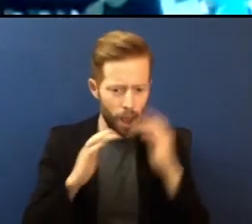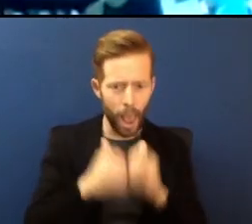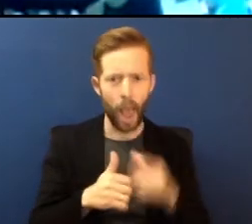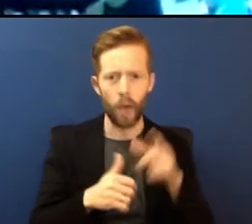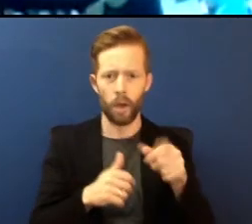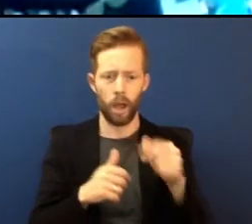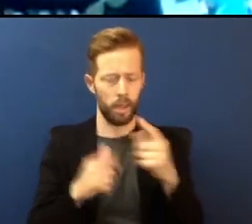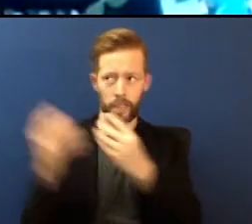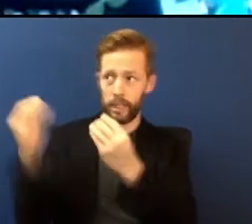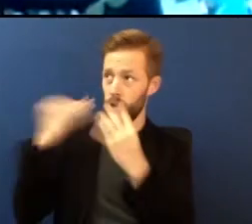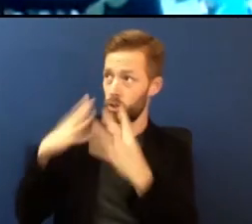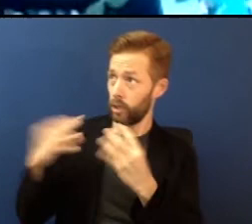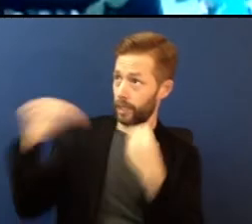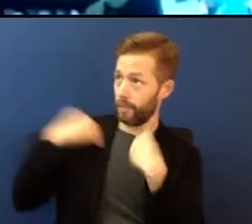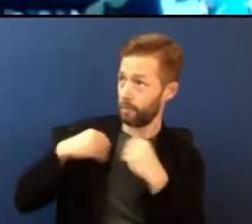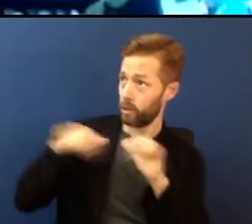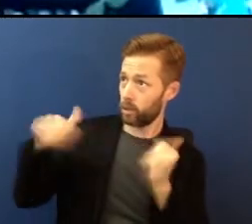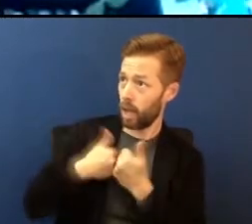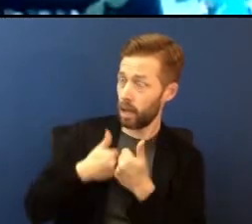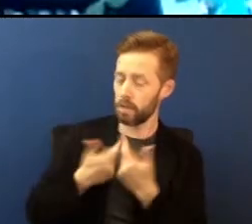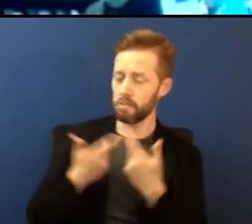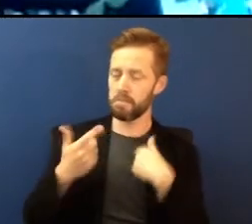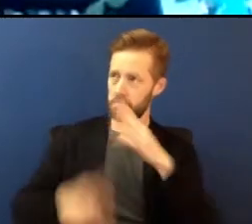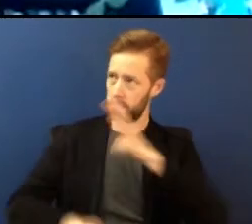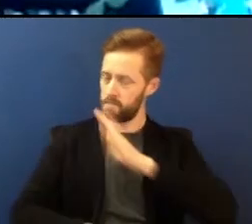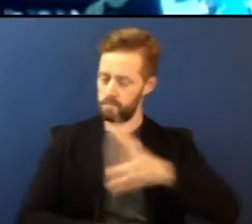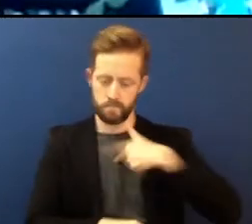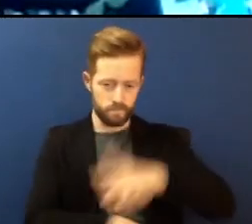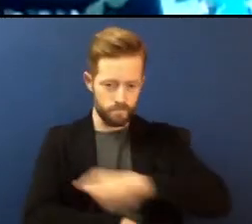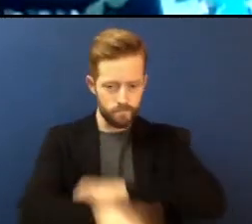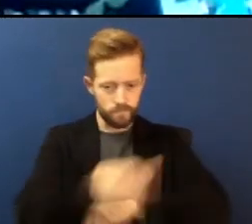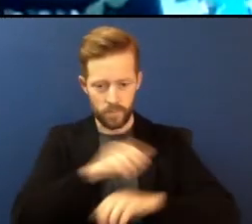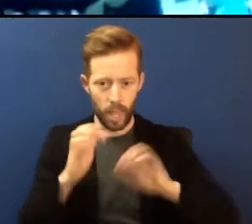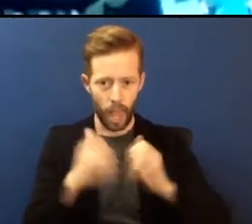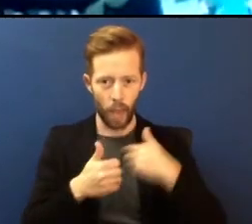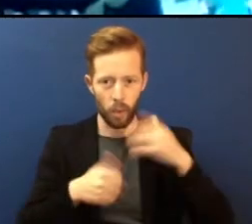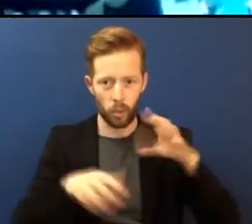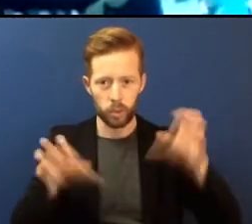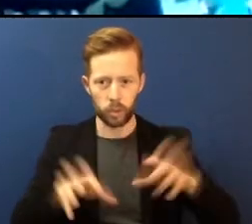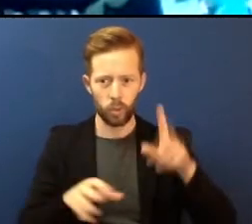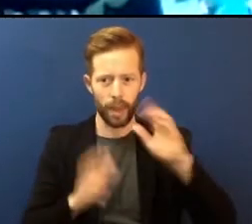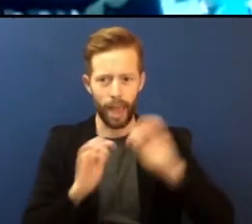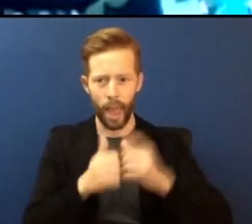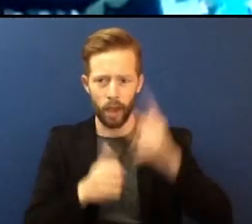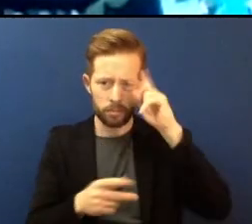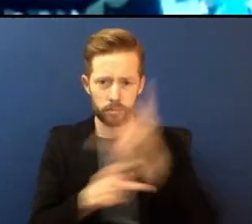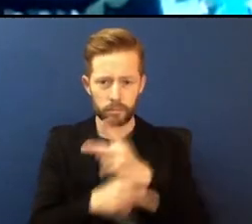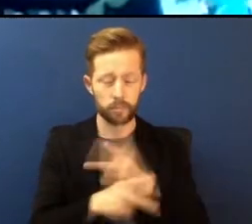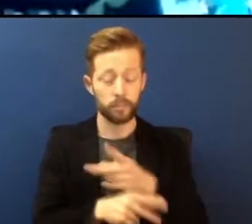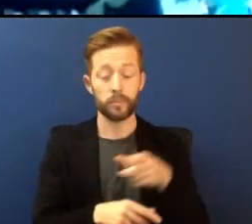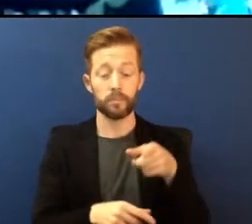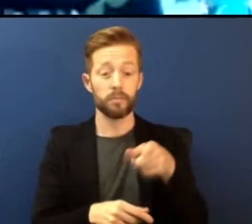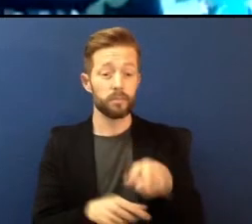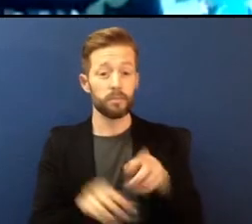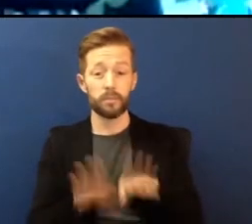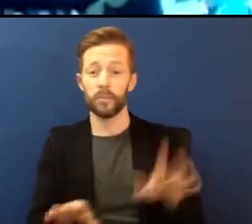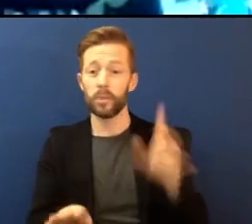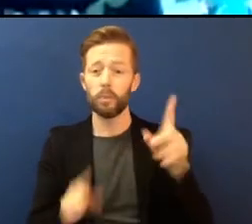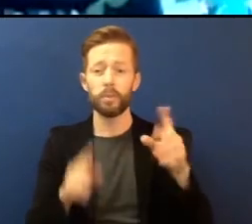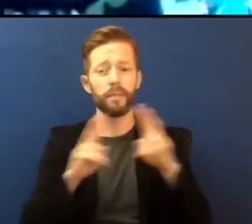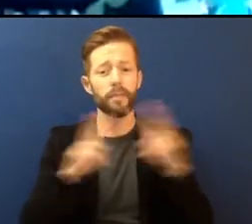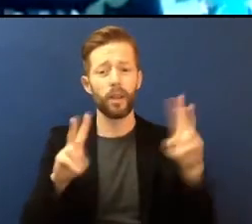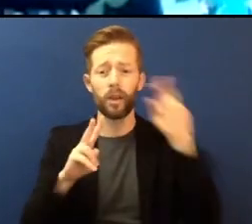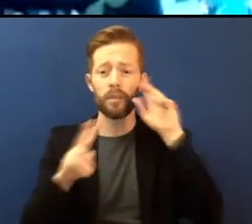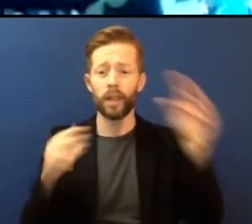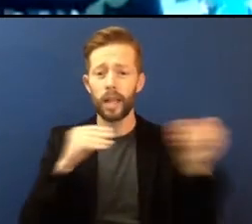doing this because they want to know, like, how do I get my teacher gave me this challenge. How do I get the marble to go off? They'll end up figuring this out, and they'll be